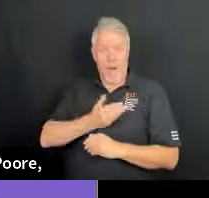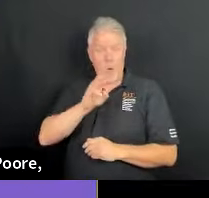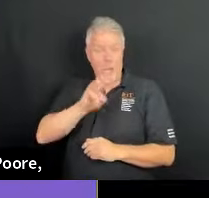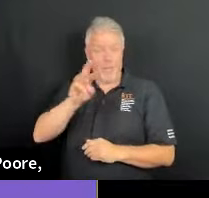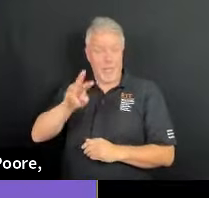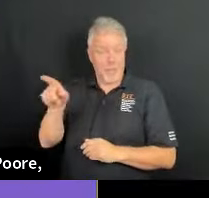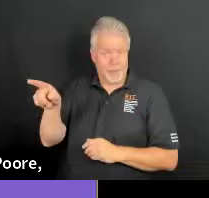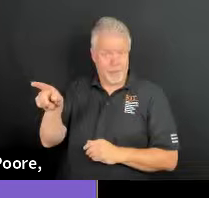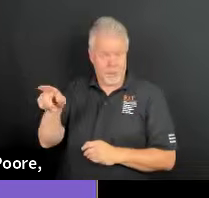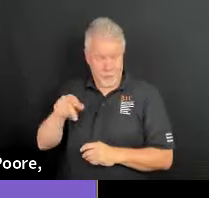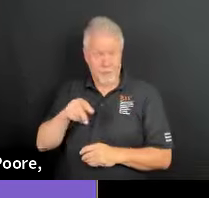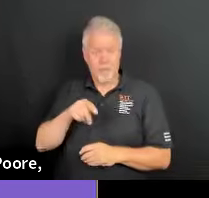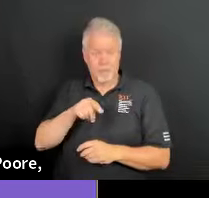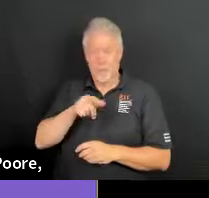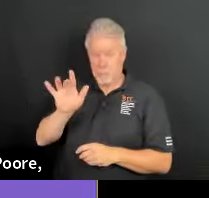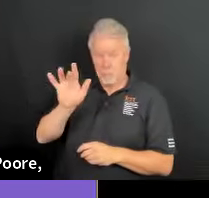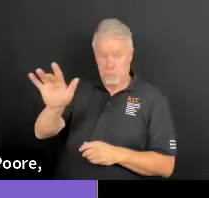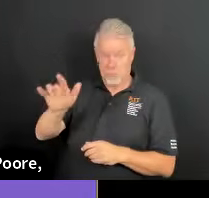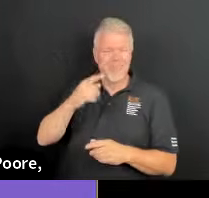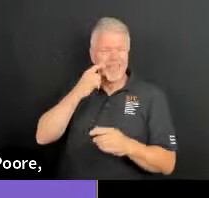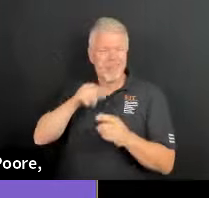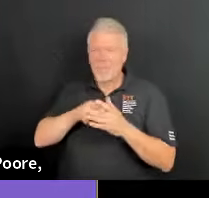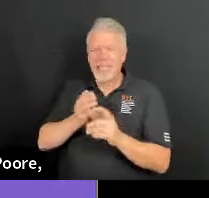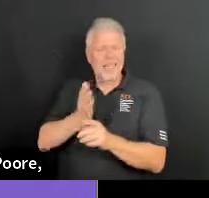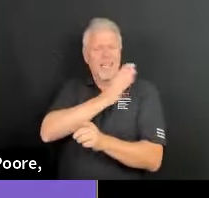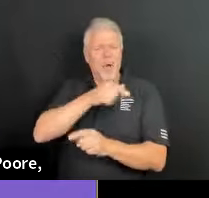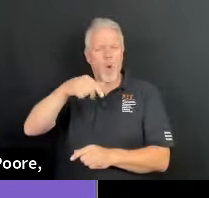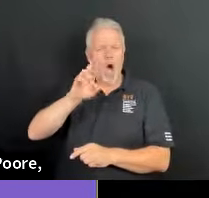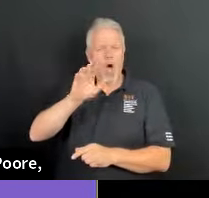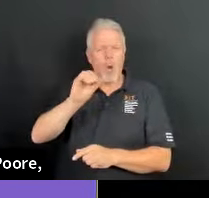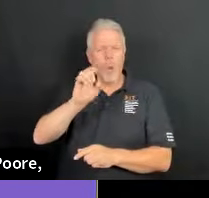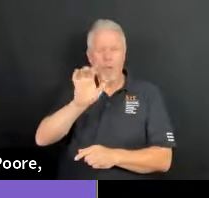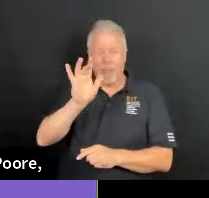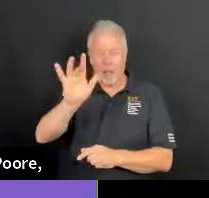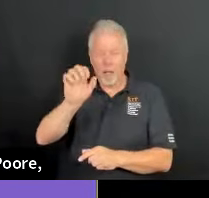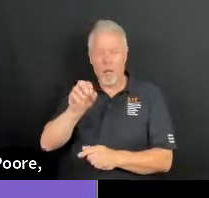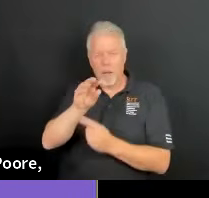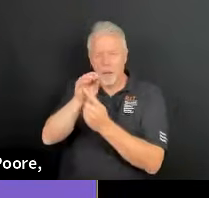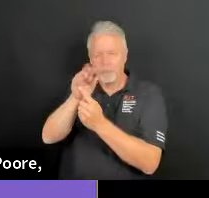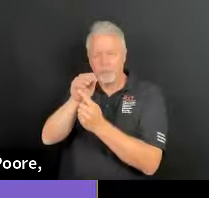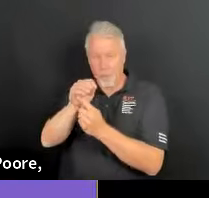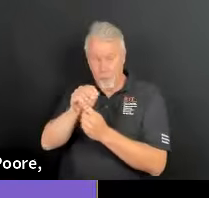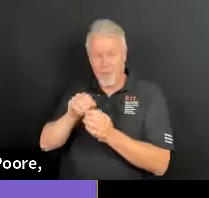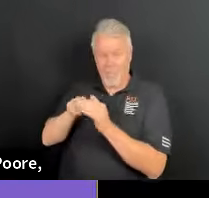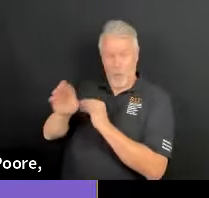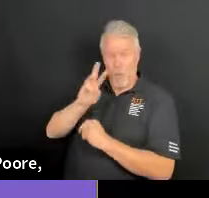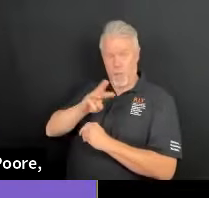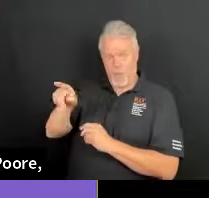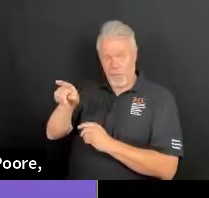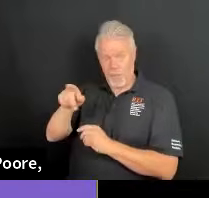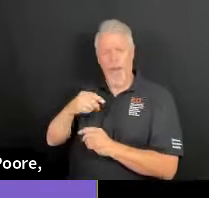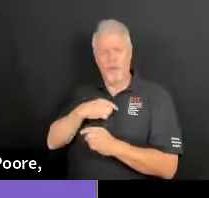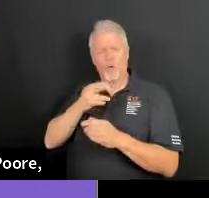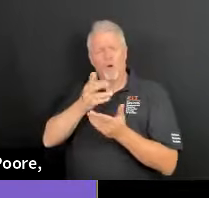like that. So if you go onto our website and click, if you remember that